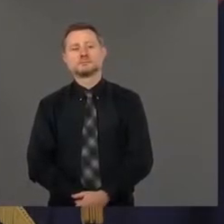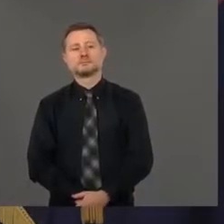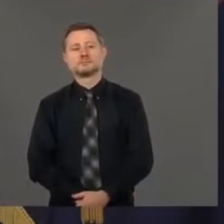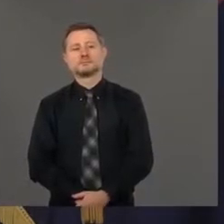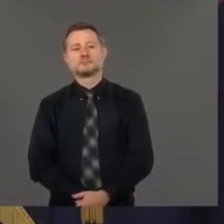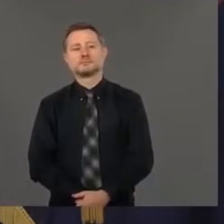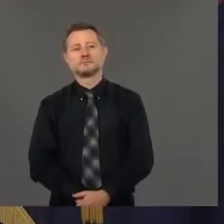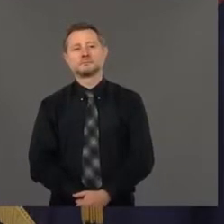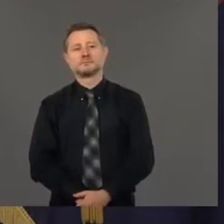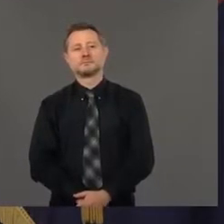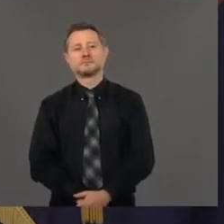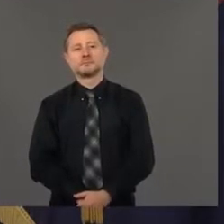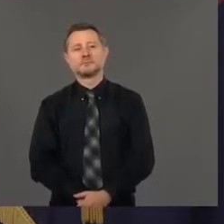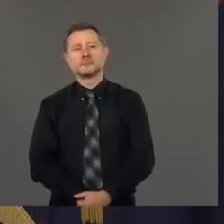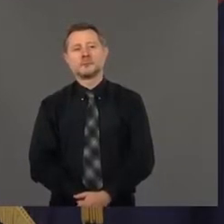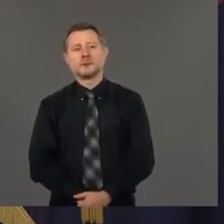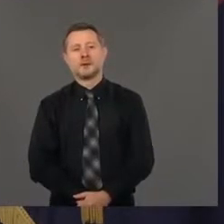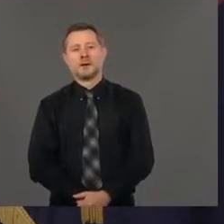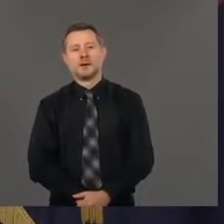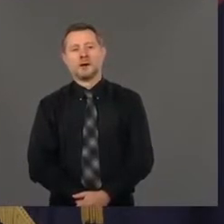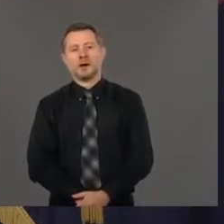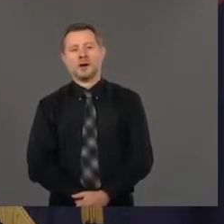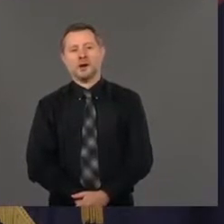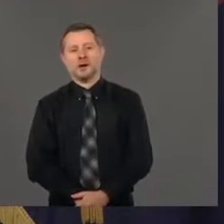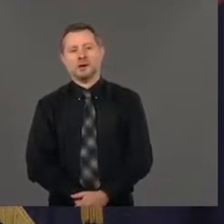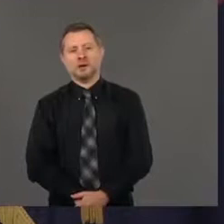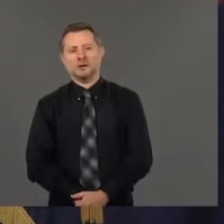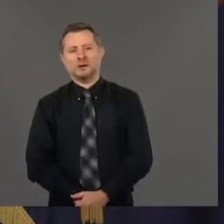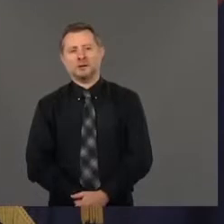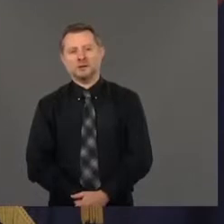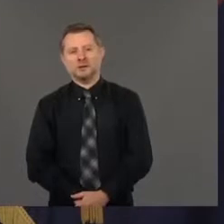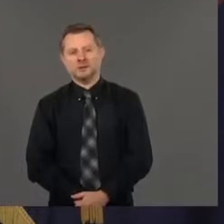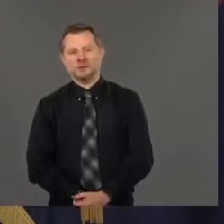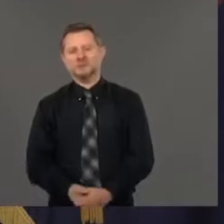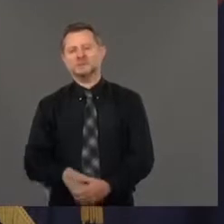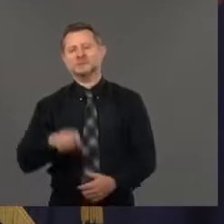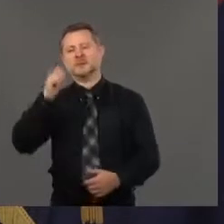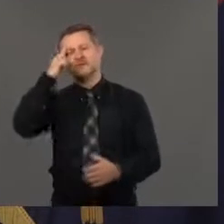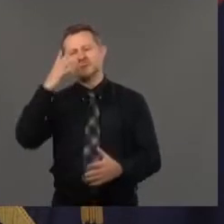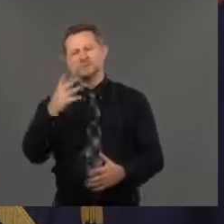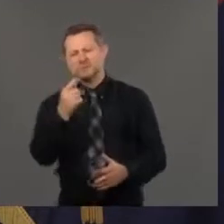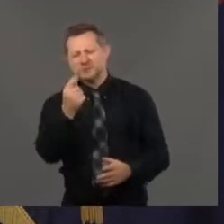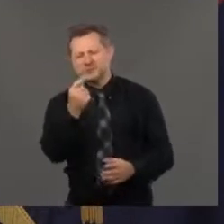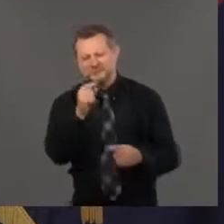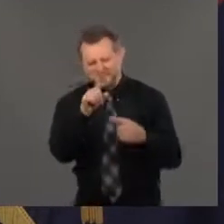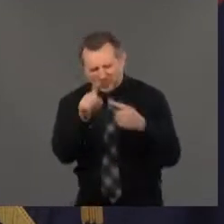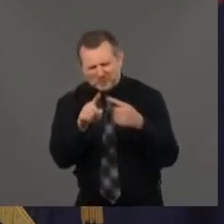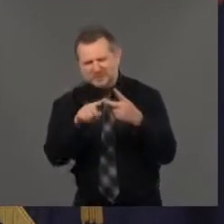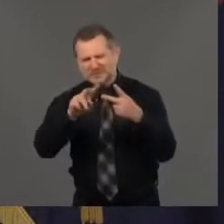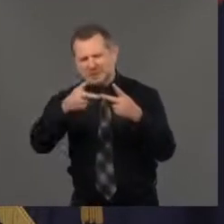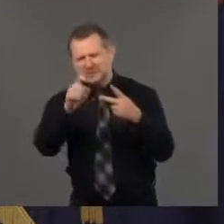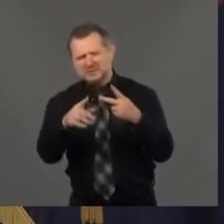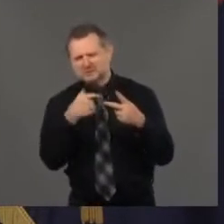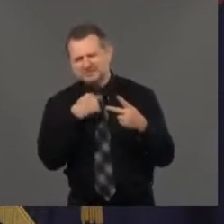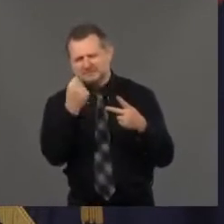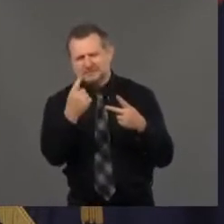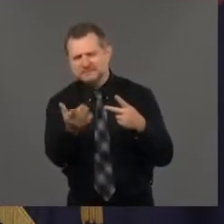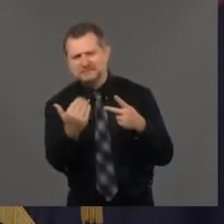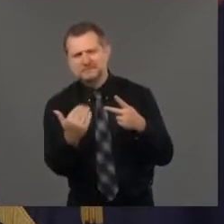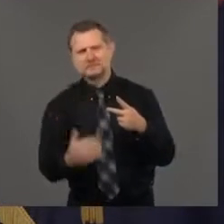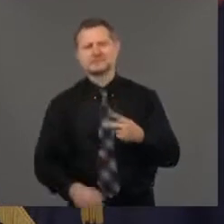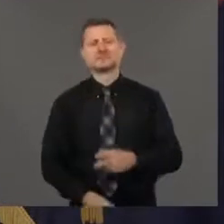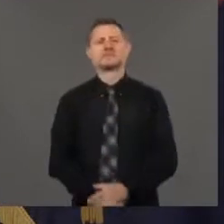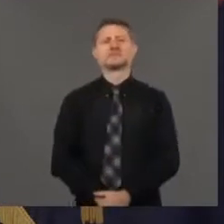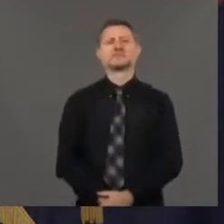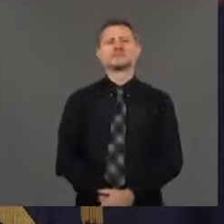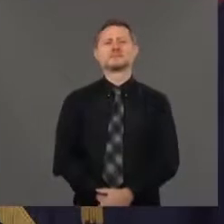schools that won't be reopening? Yeah, what was the second question? If the state plans to provide financial resources maybe